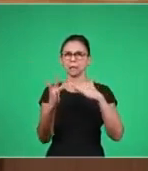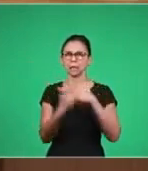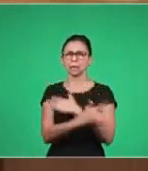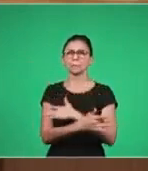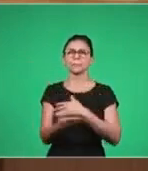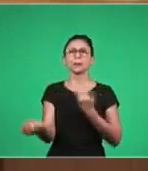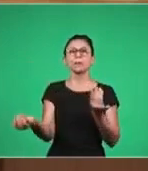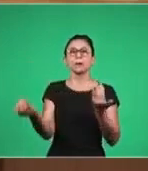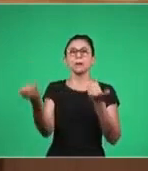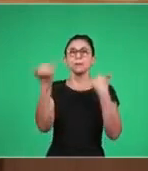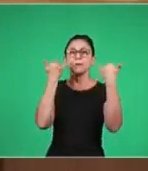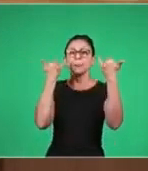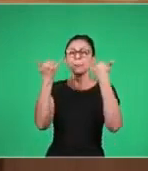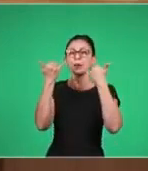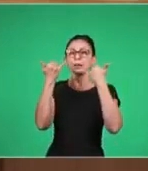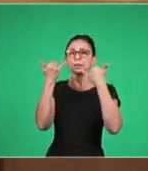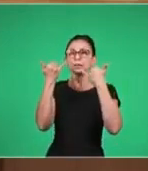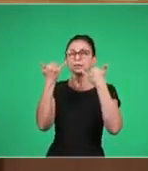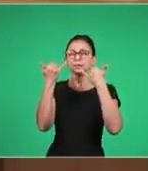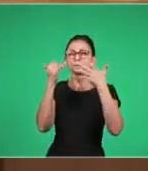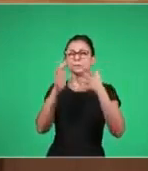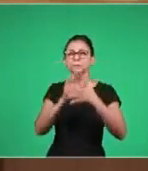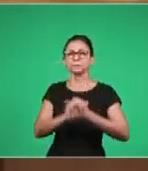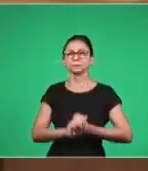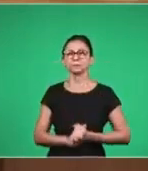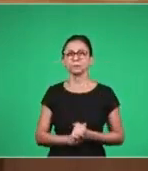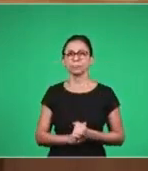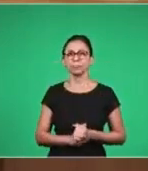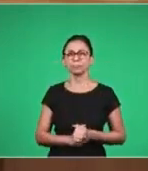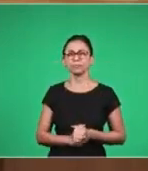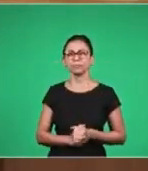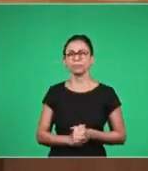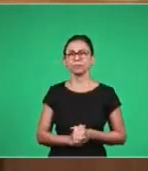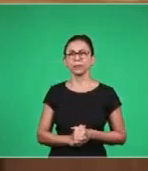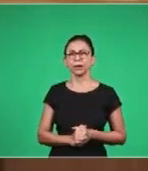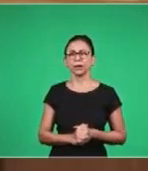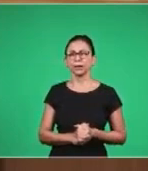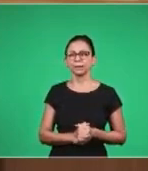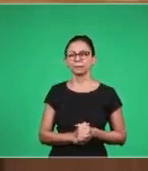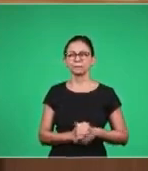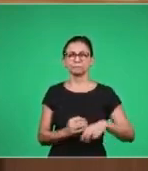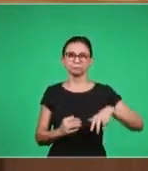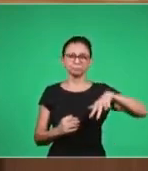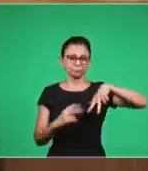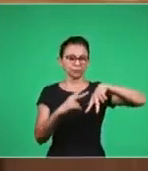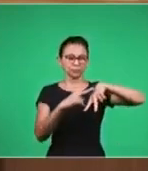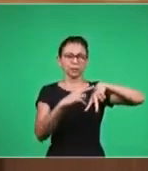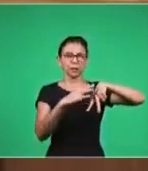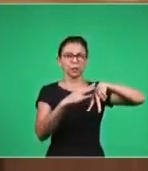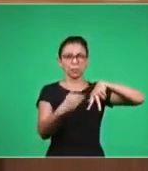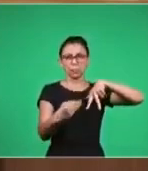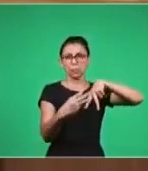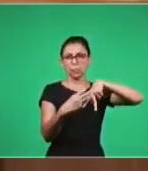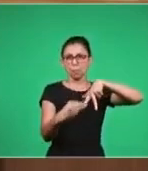information, and knowing the news and information is normal.